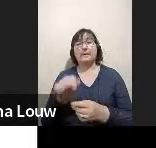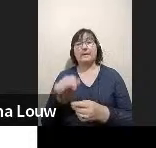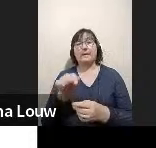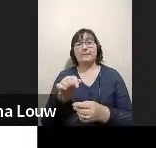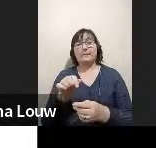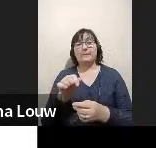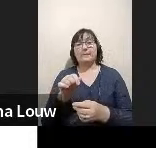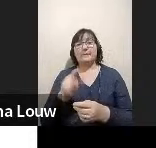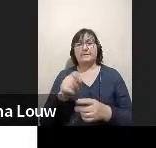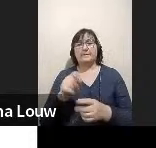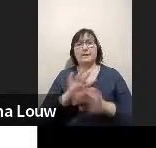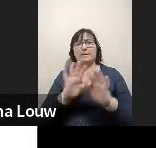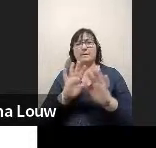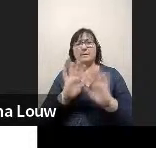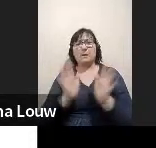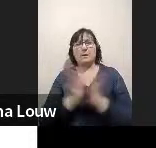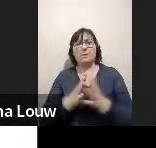done,